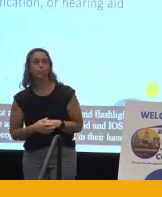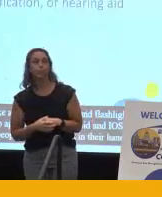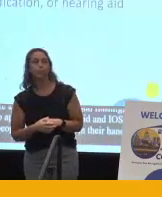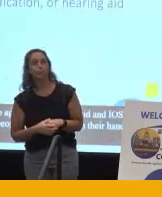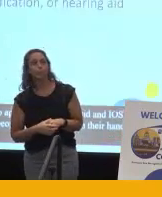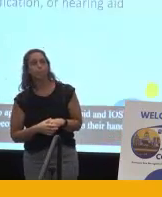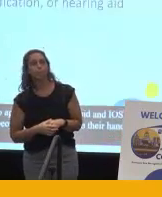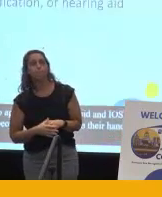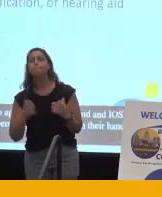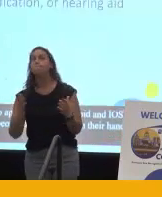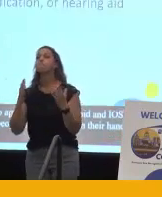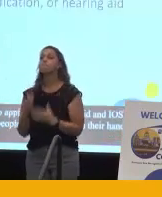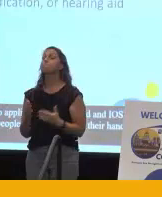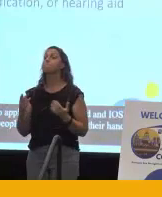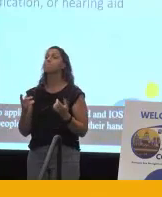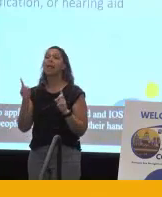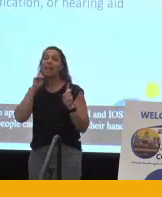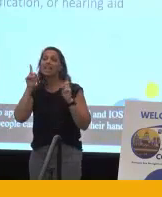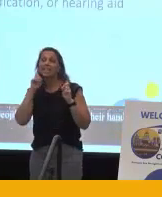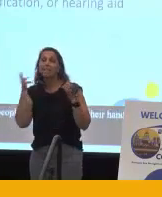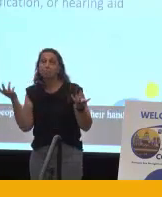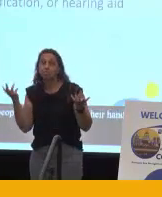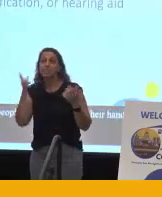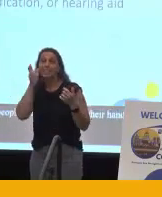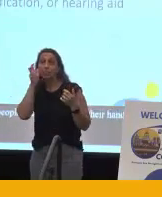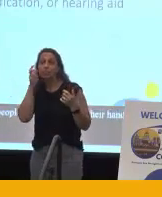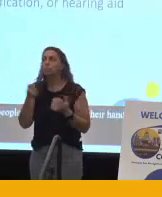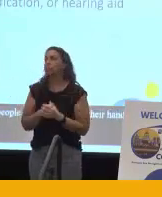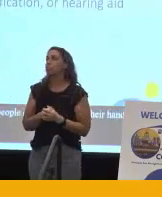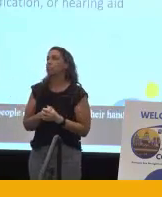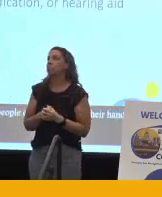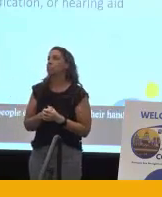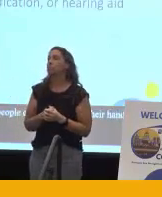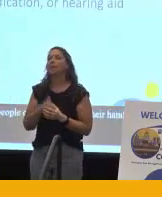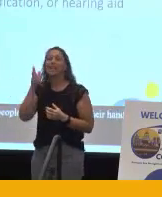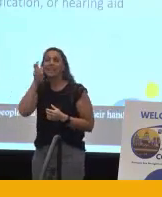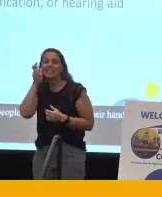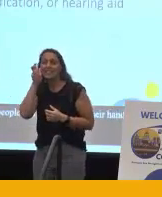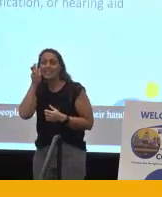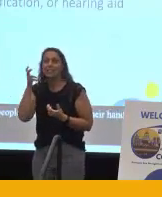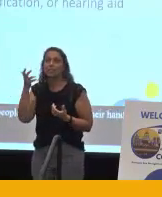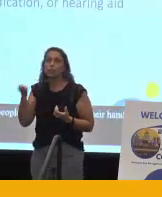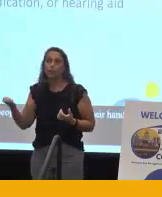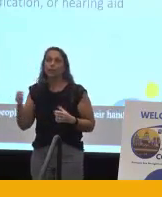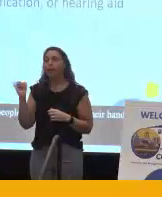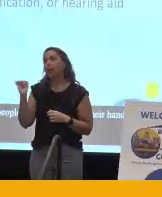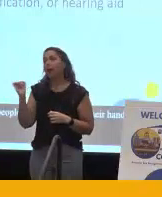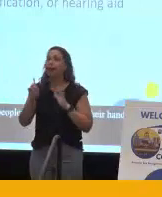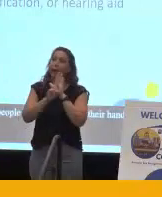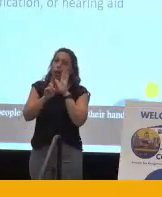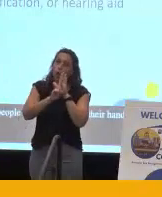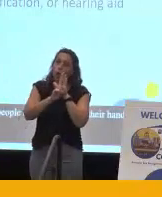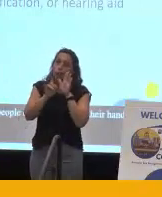So hearing, listening devices or alternate alerting devices. So an alarm